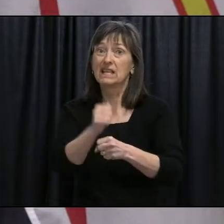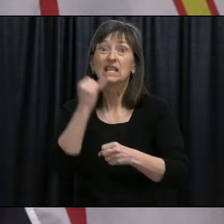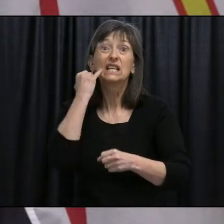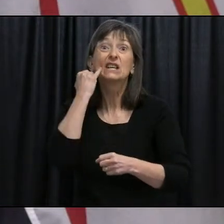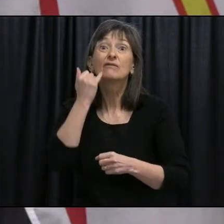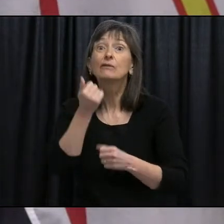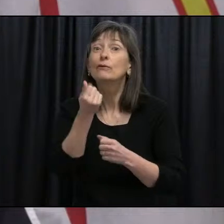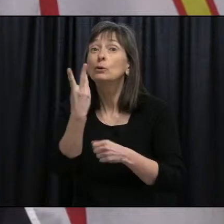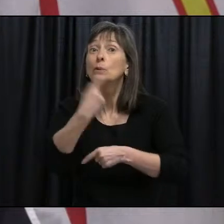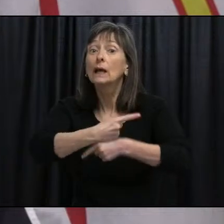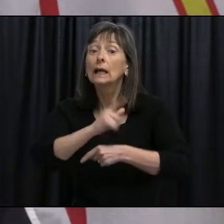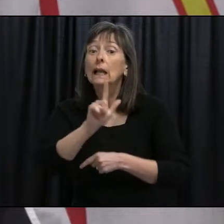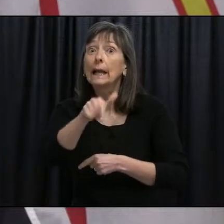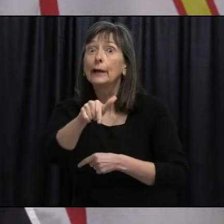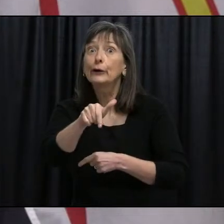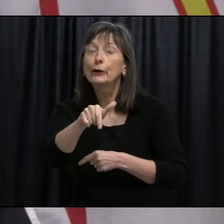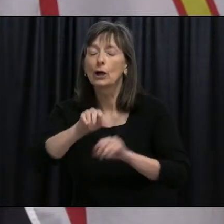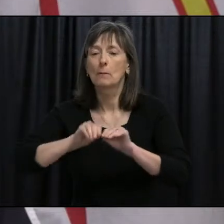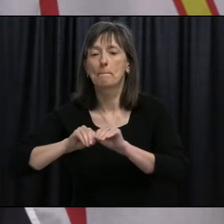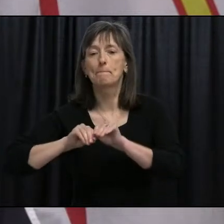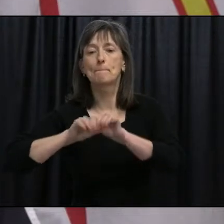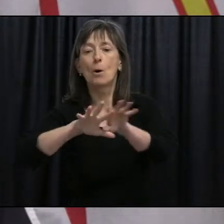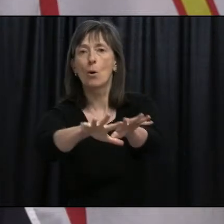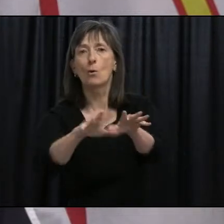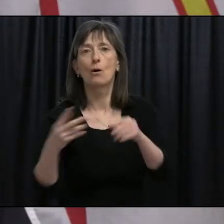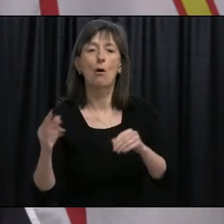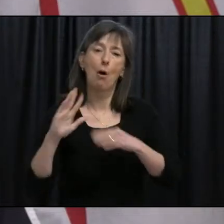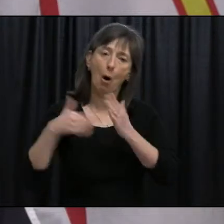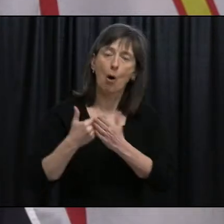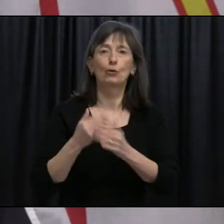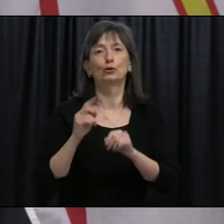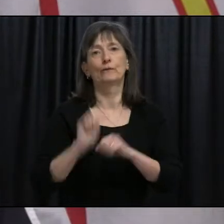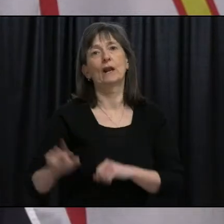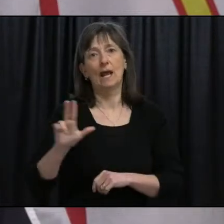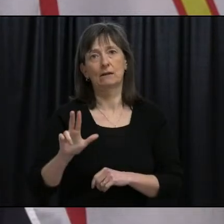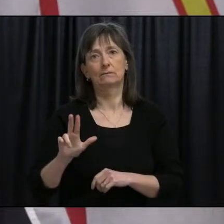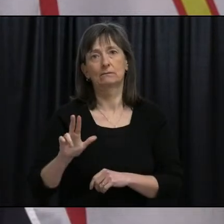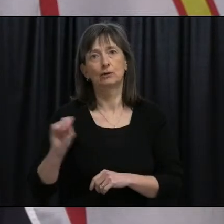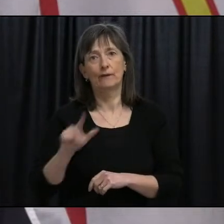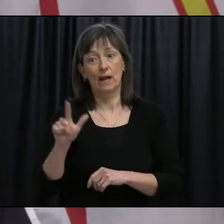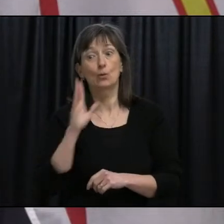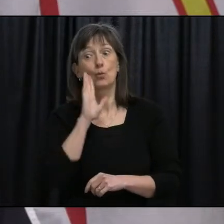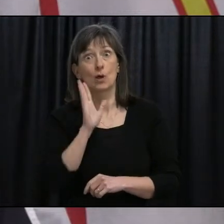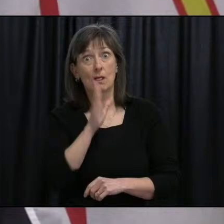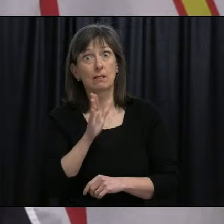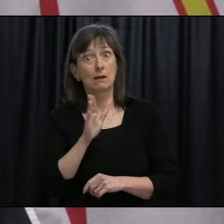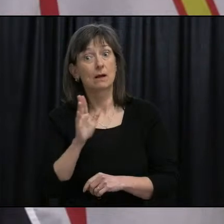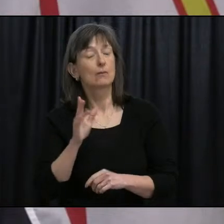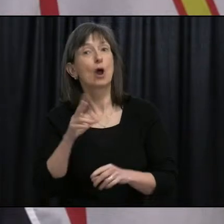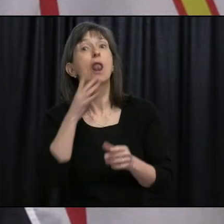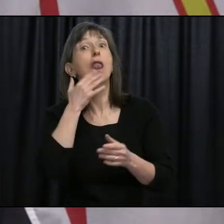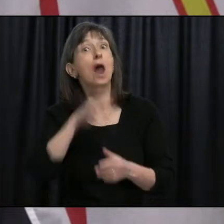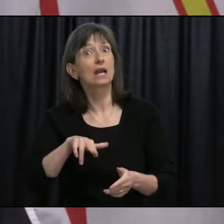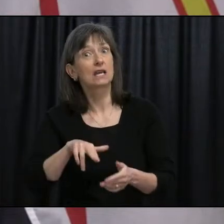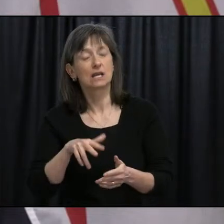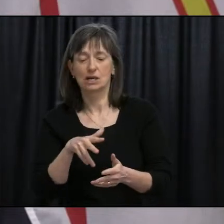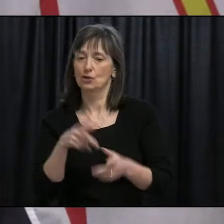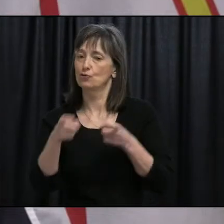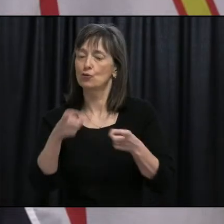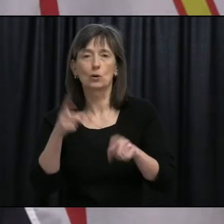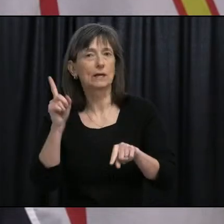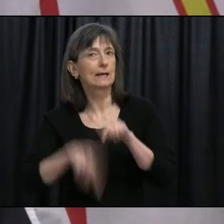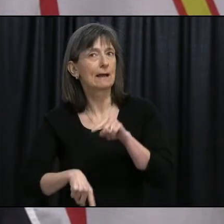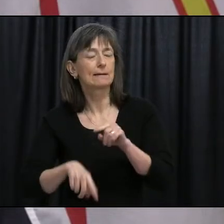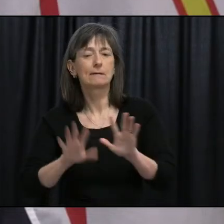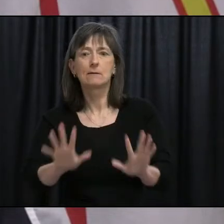across the province and becoming much more difficult to contain. The presence of variants are quickly becoming the dominant